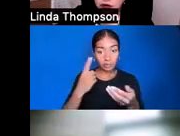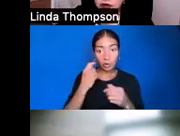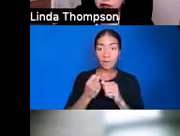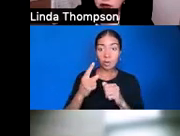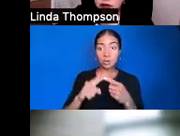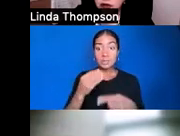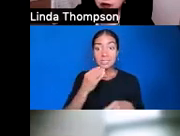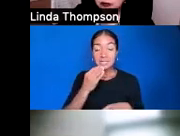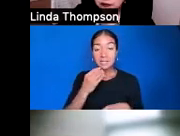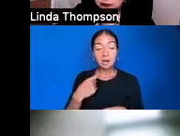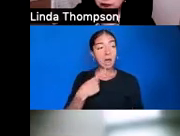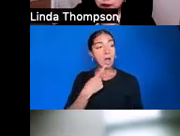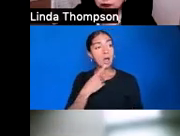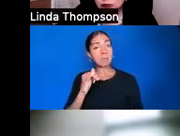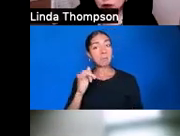like, okay.